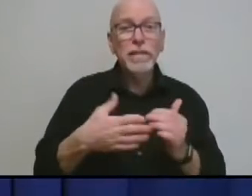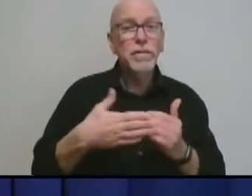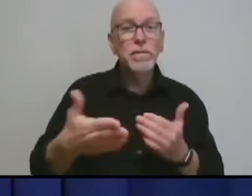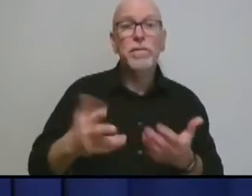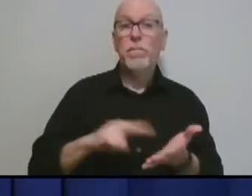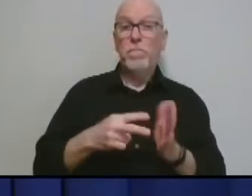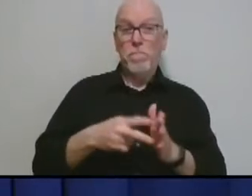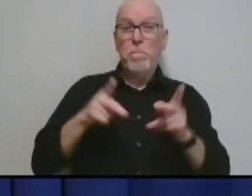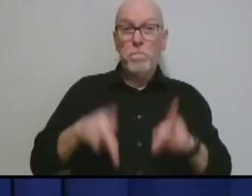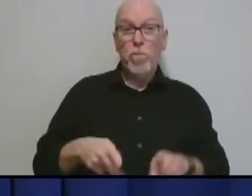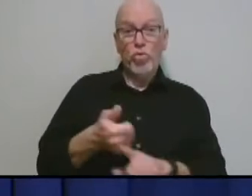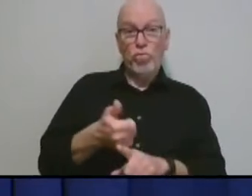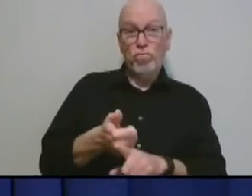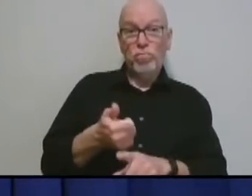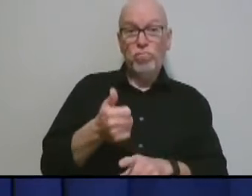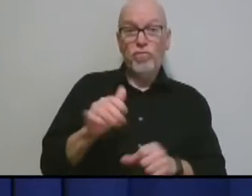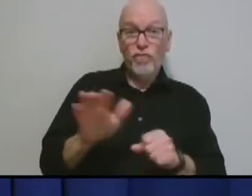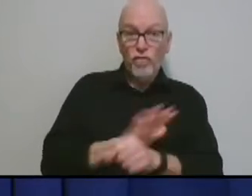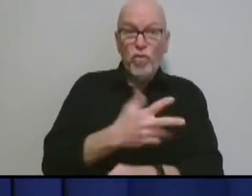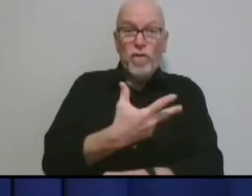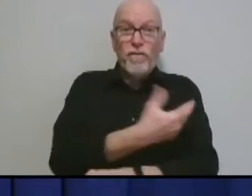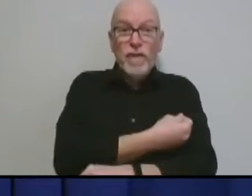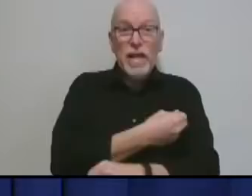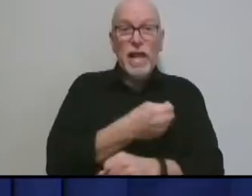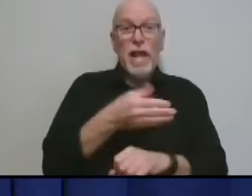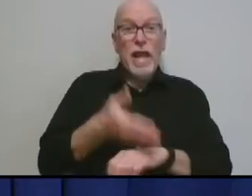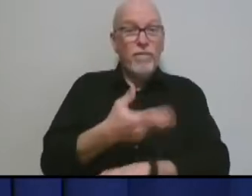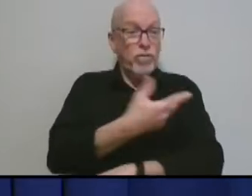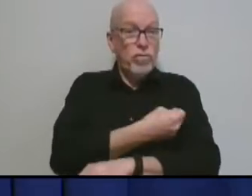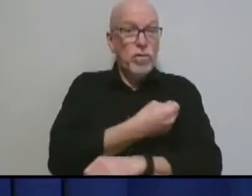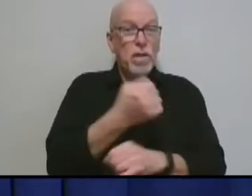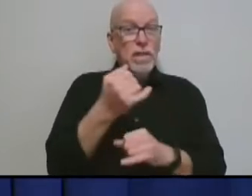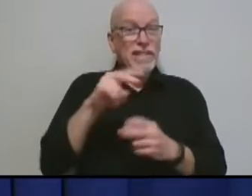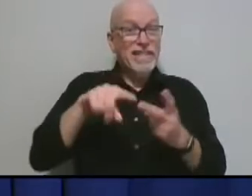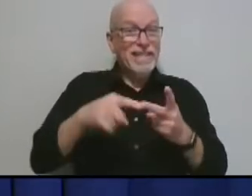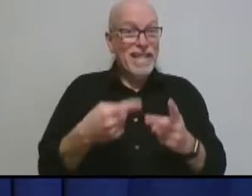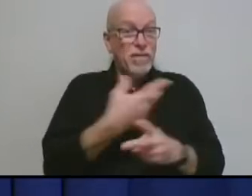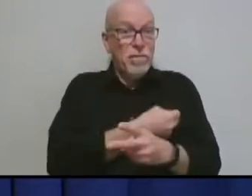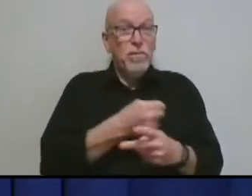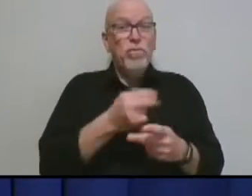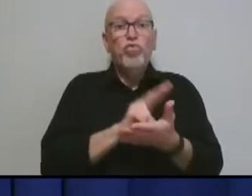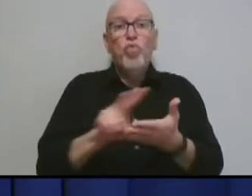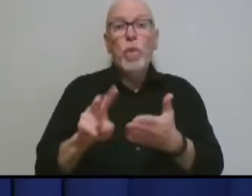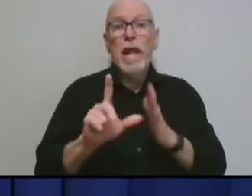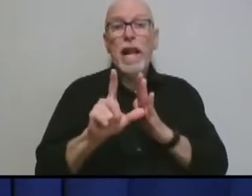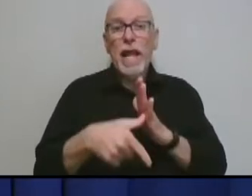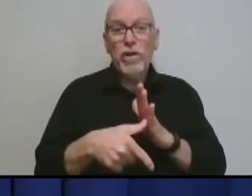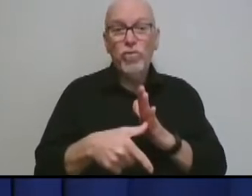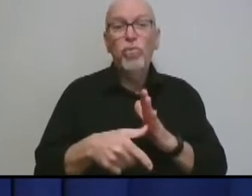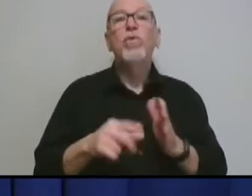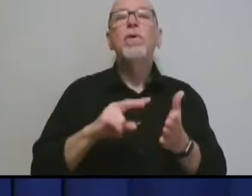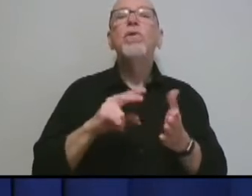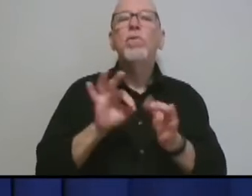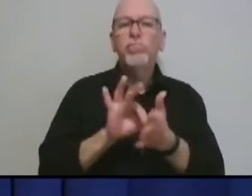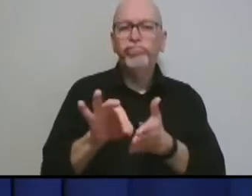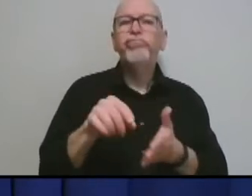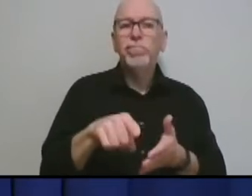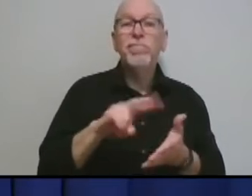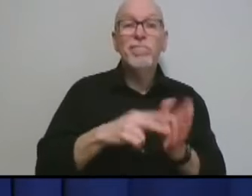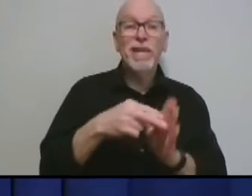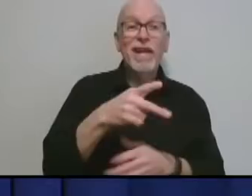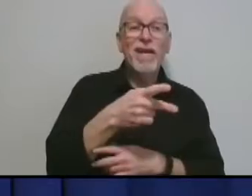is considered fully vaccinated 2 weeks after receiving the final required dose. So 2 weeks after the Moderna or the